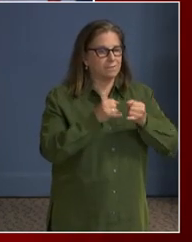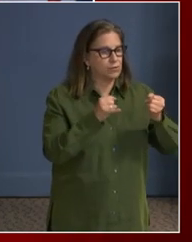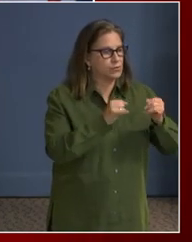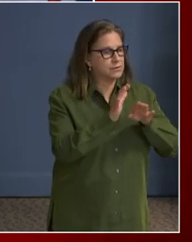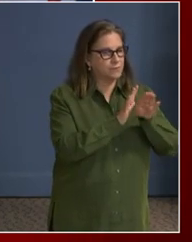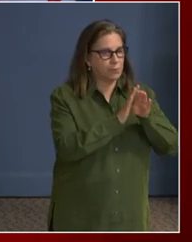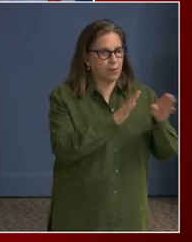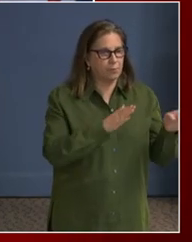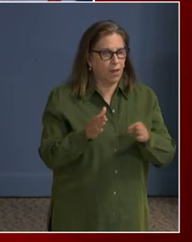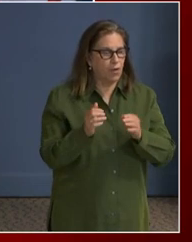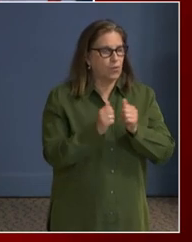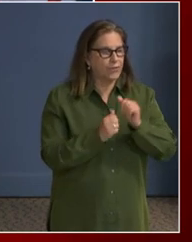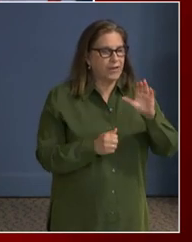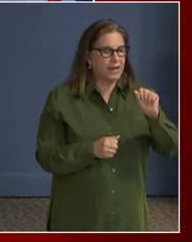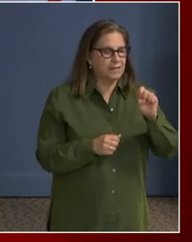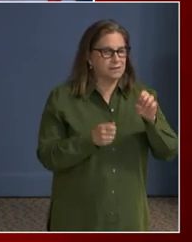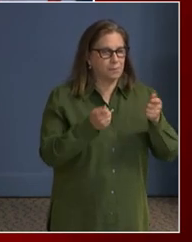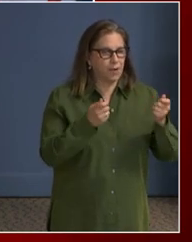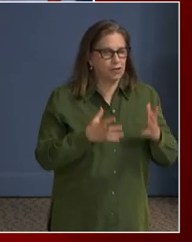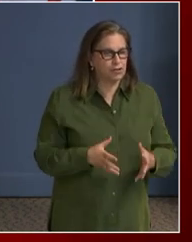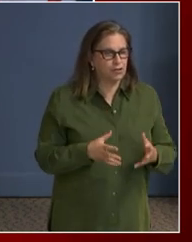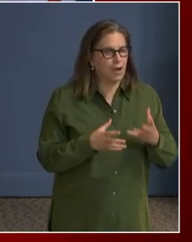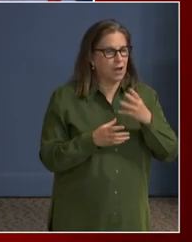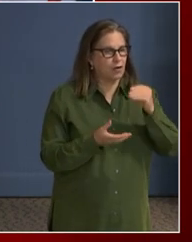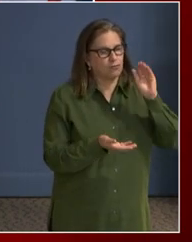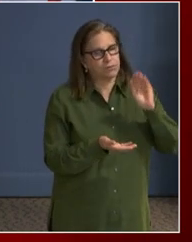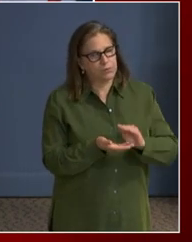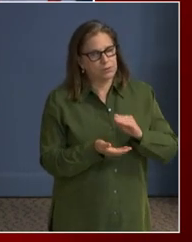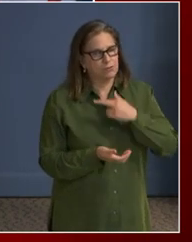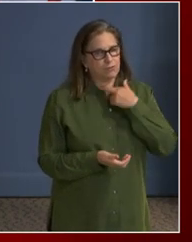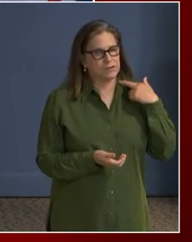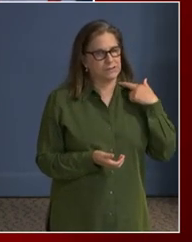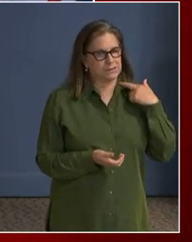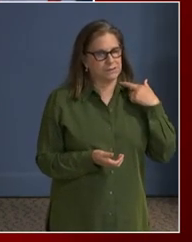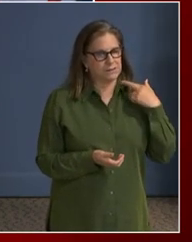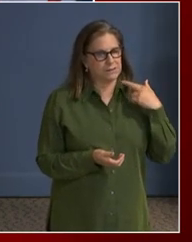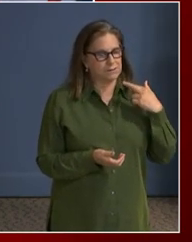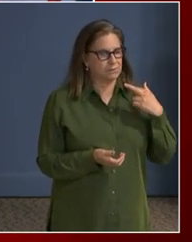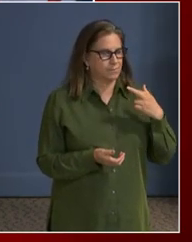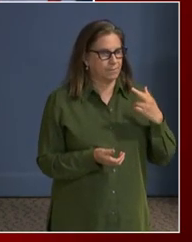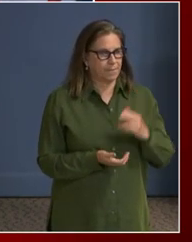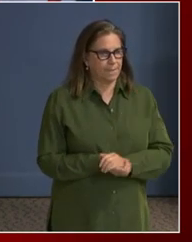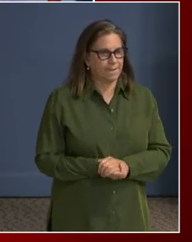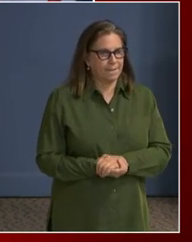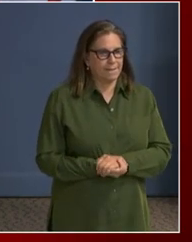goal is to reduce those risk factors and have them complete the services that we connect them to.